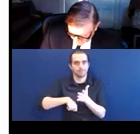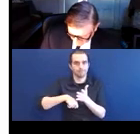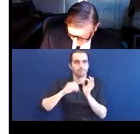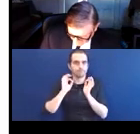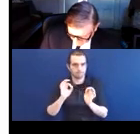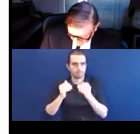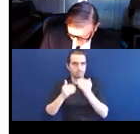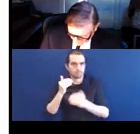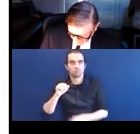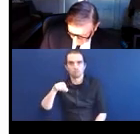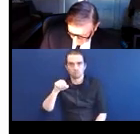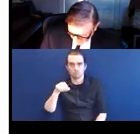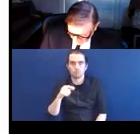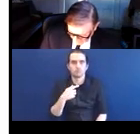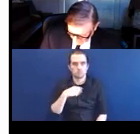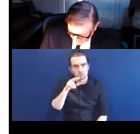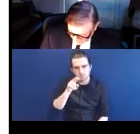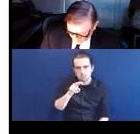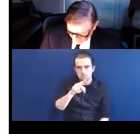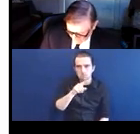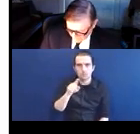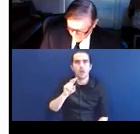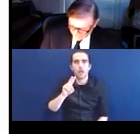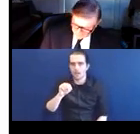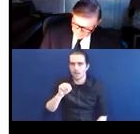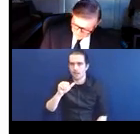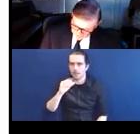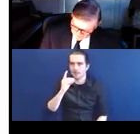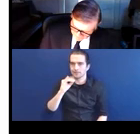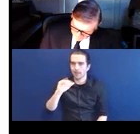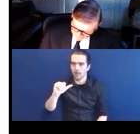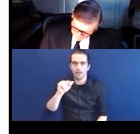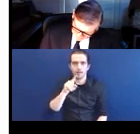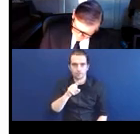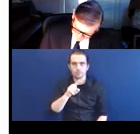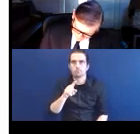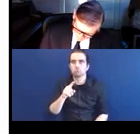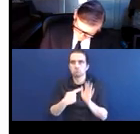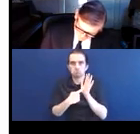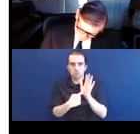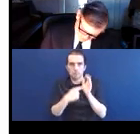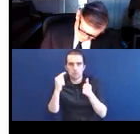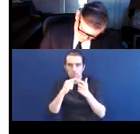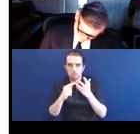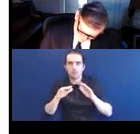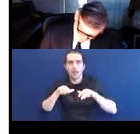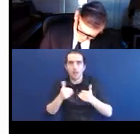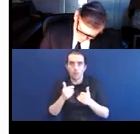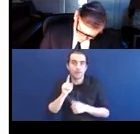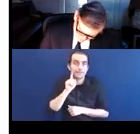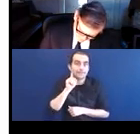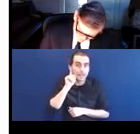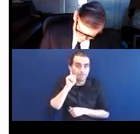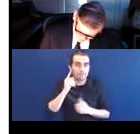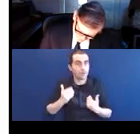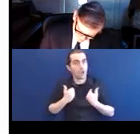social media and TV media to get their word out there. Once a campaign has had over 100,000 signatures, it must be